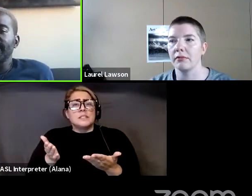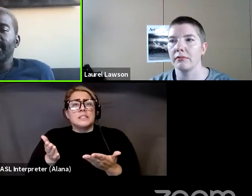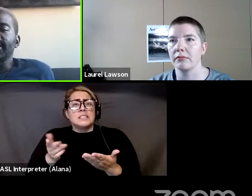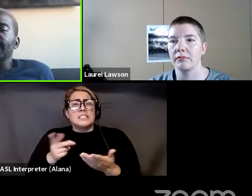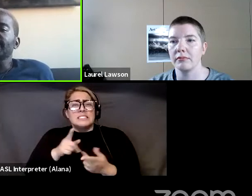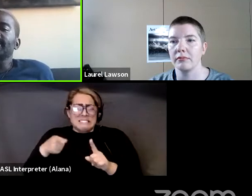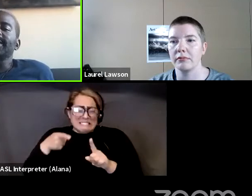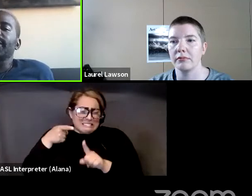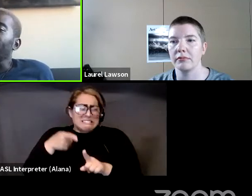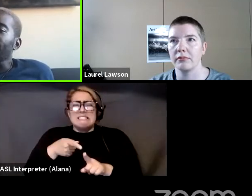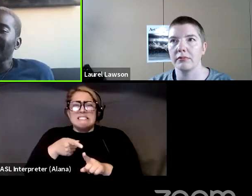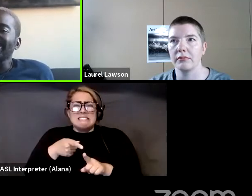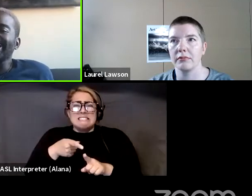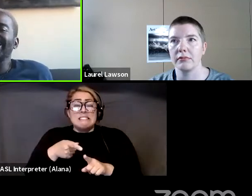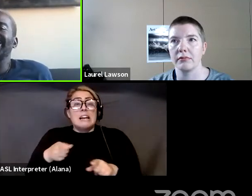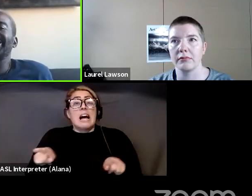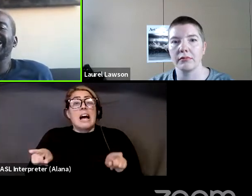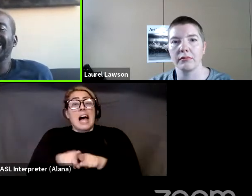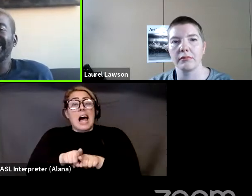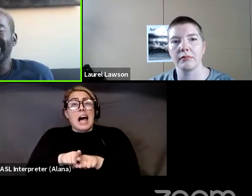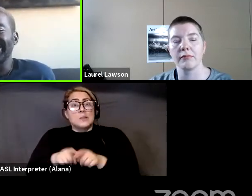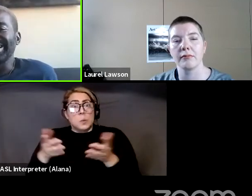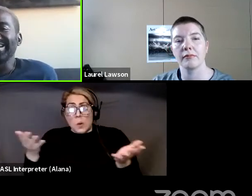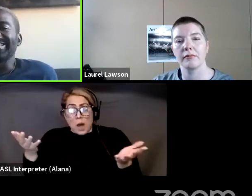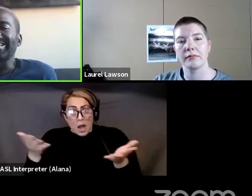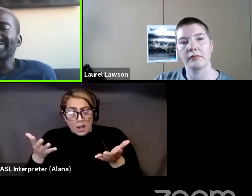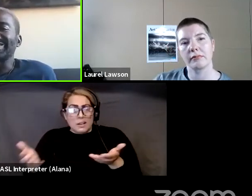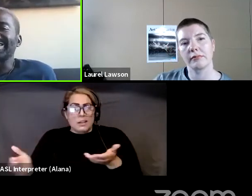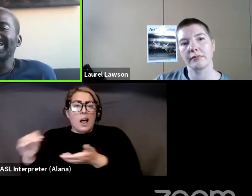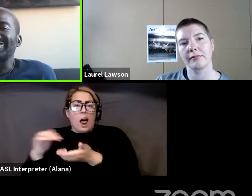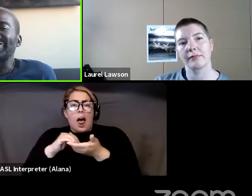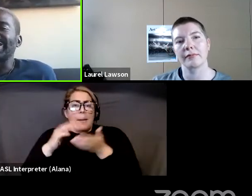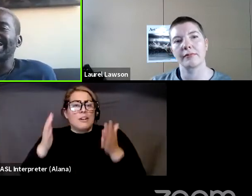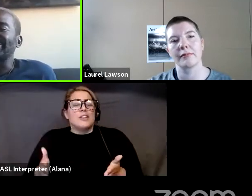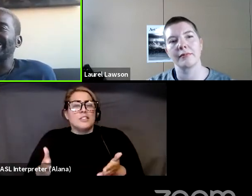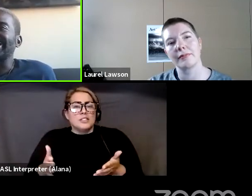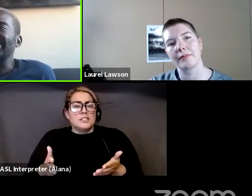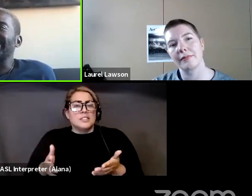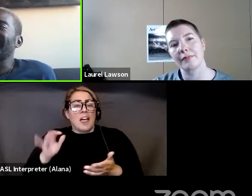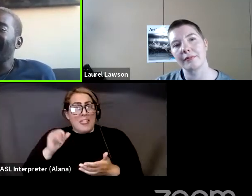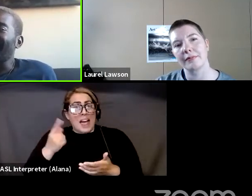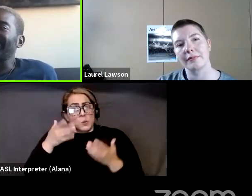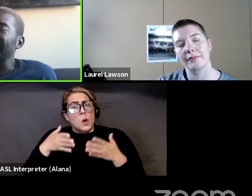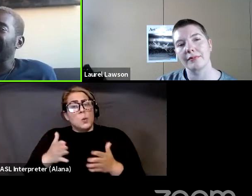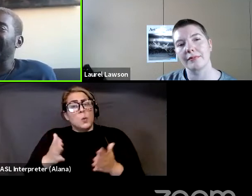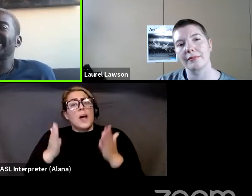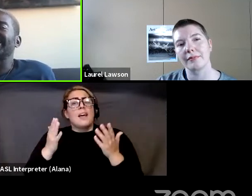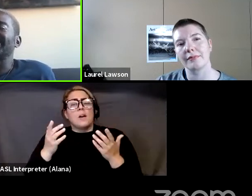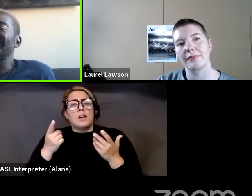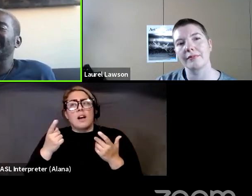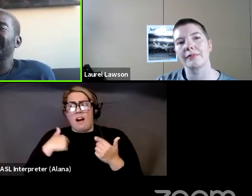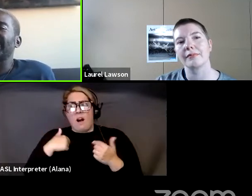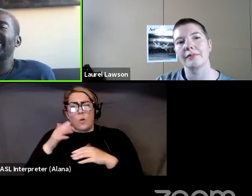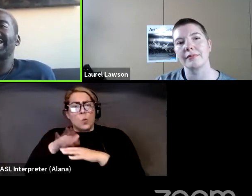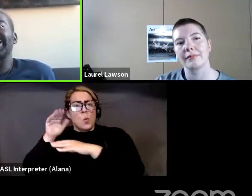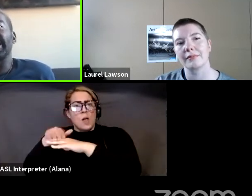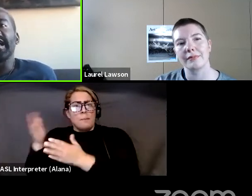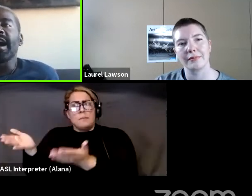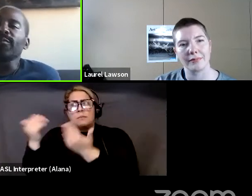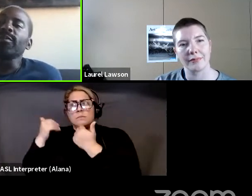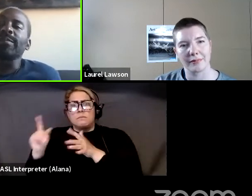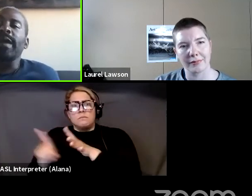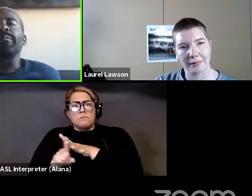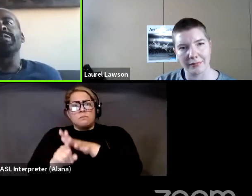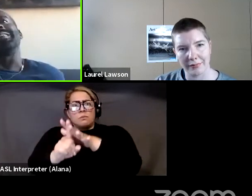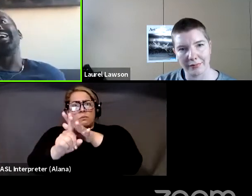explicitly, like as like collaborators. That's been like one of the ways in which I call in, and